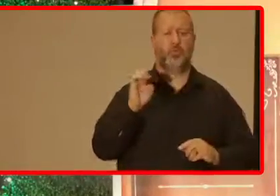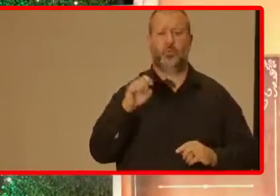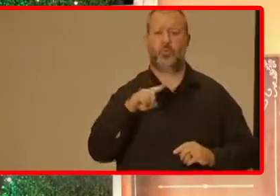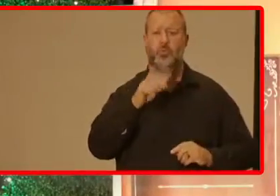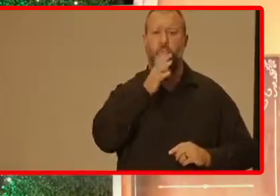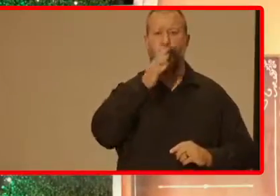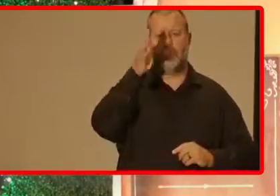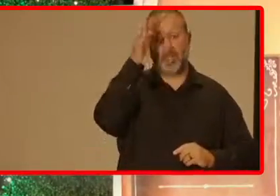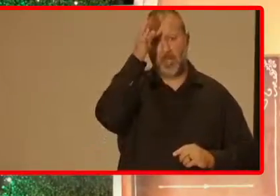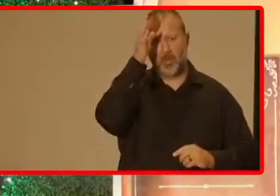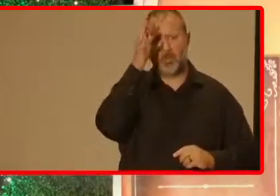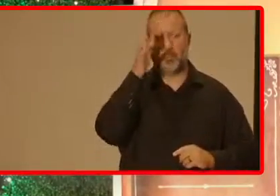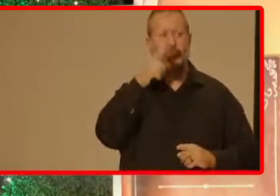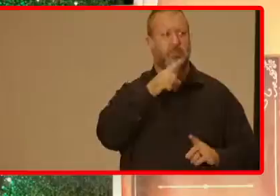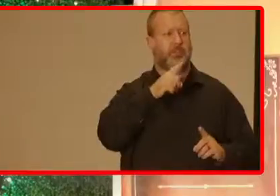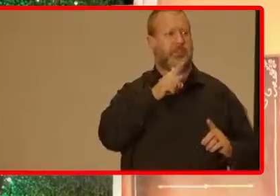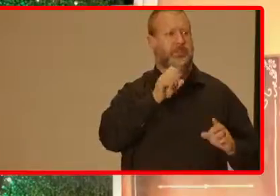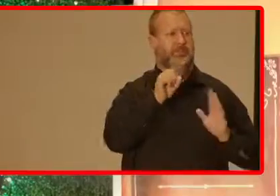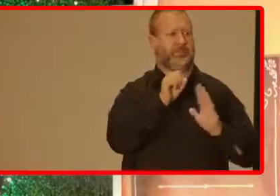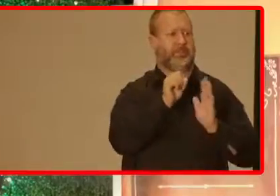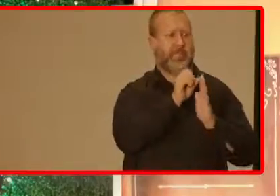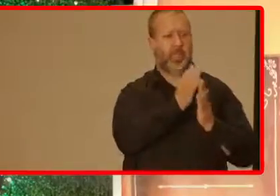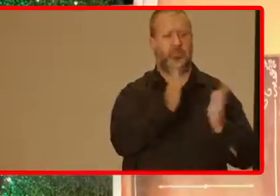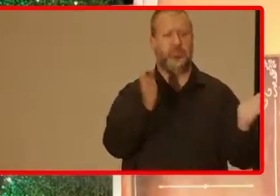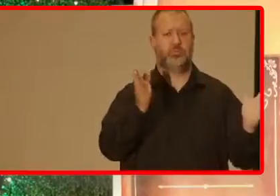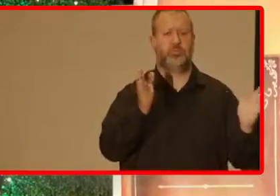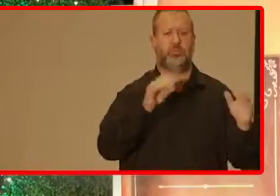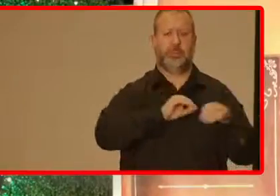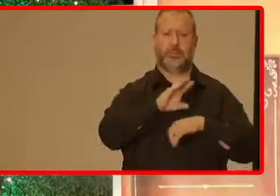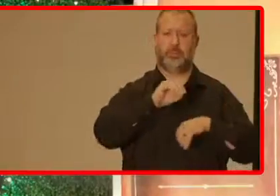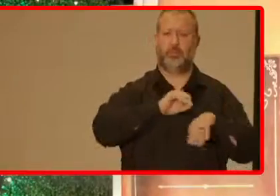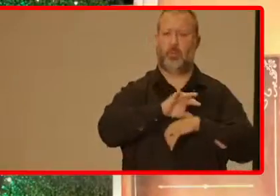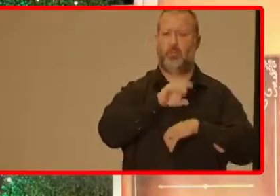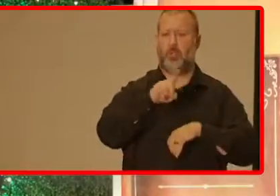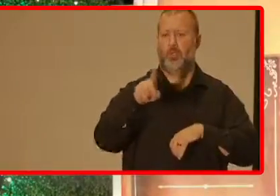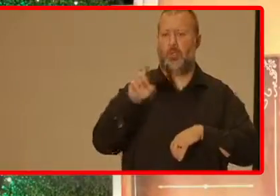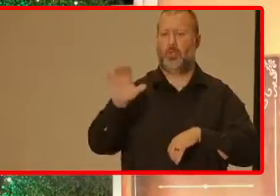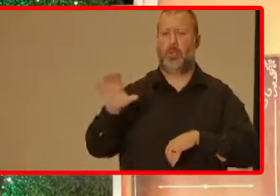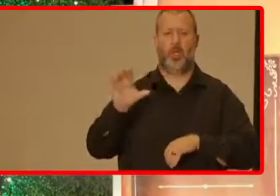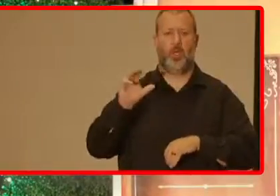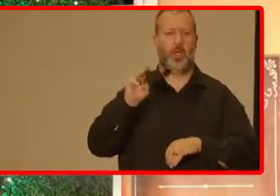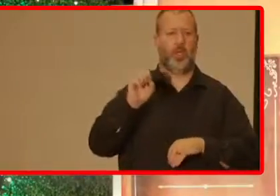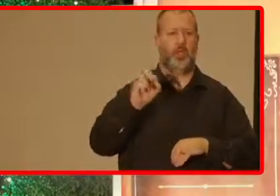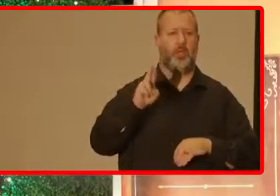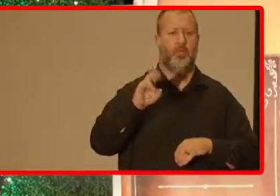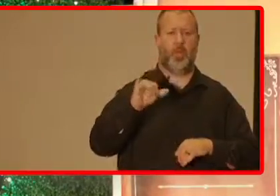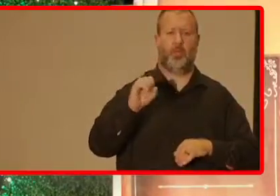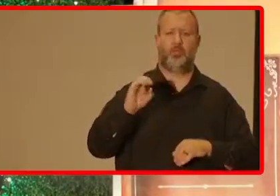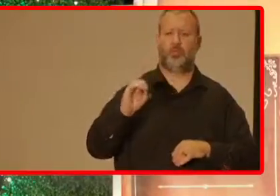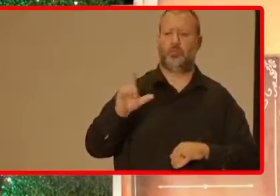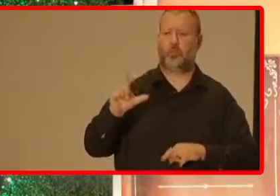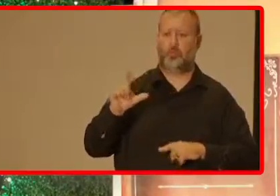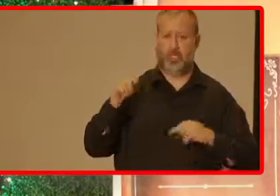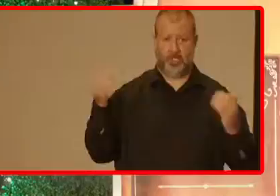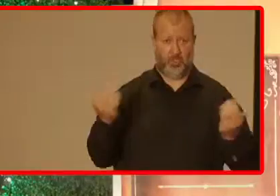parent statewide consultant for the family resource specialists. Is Marisol here?